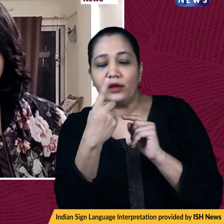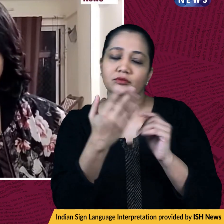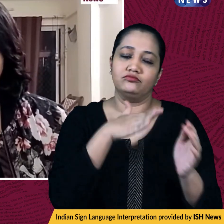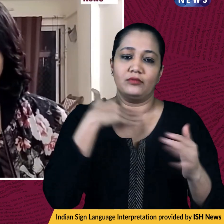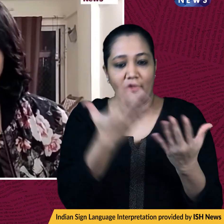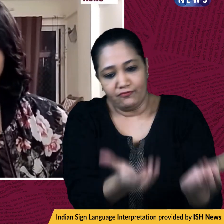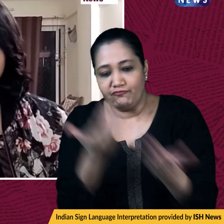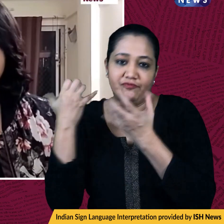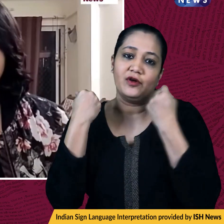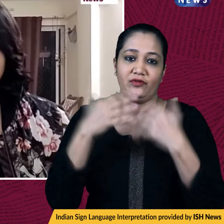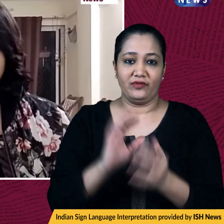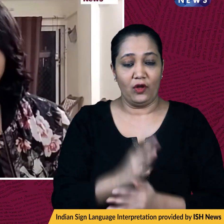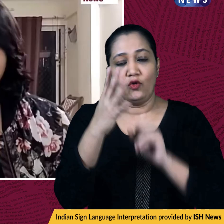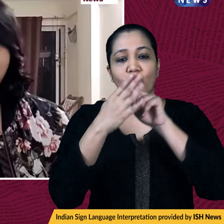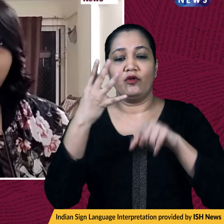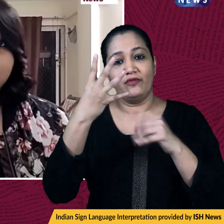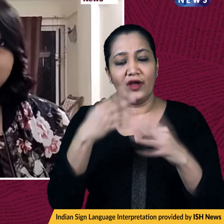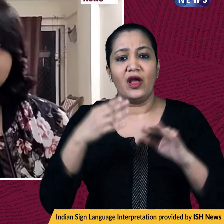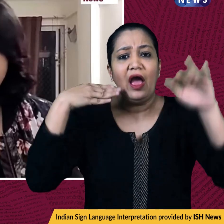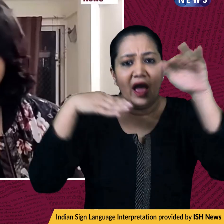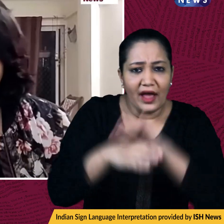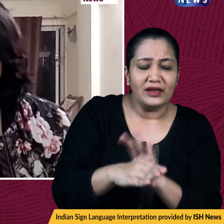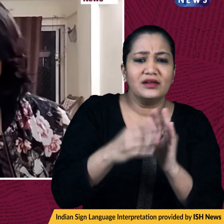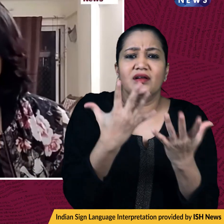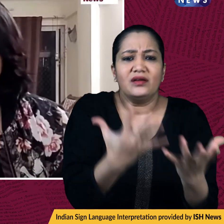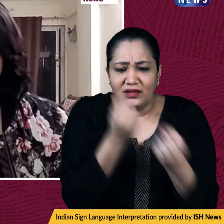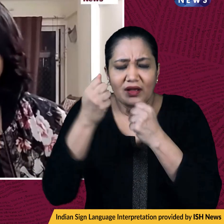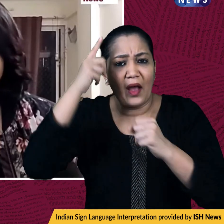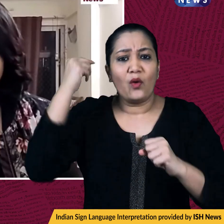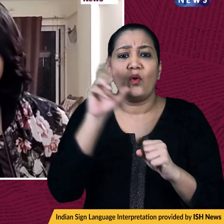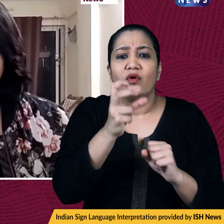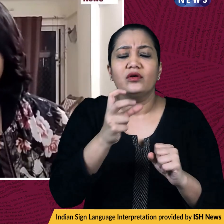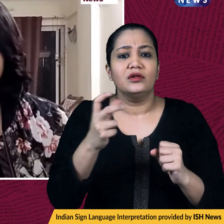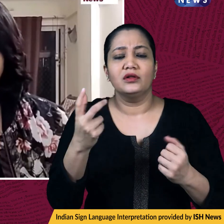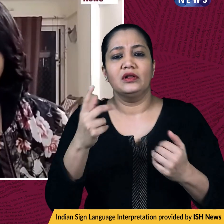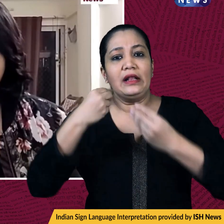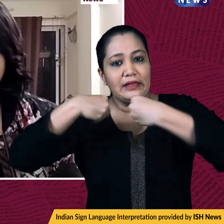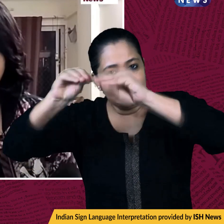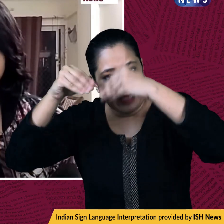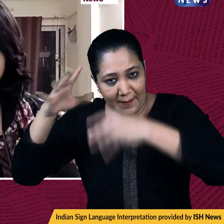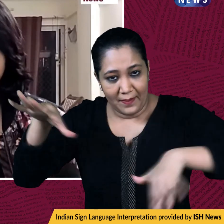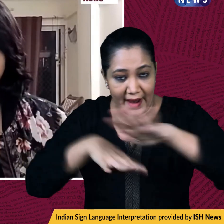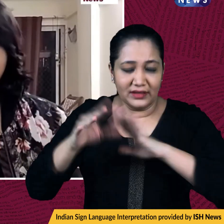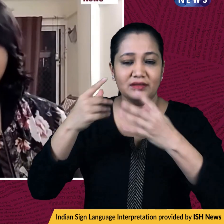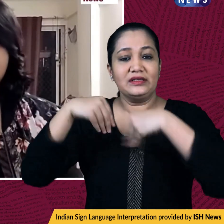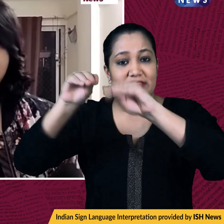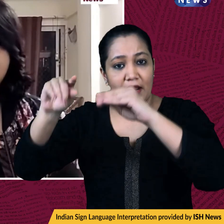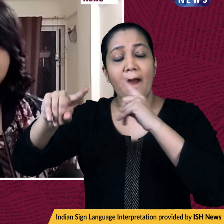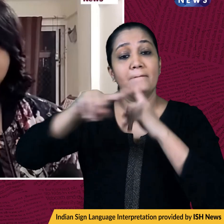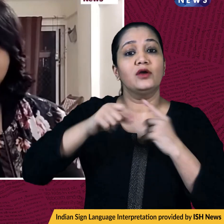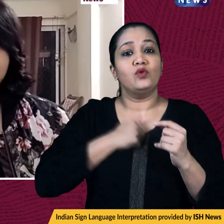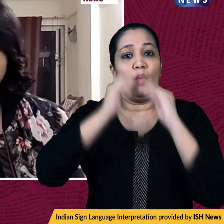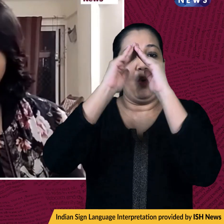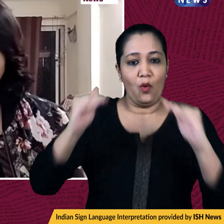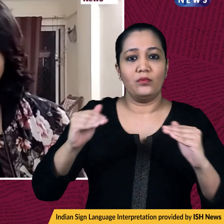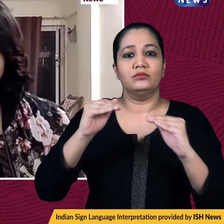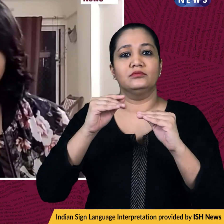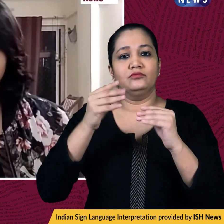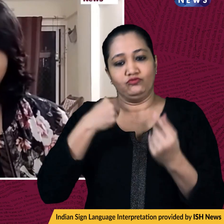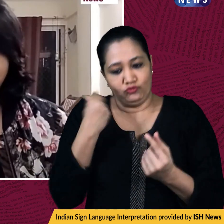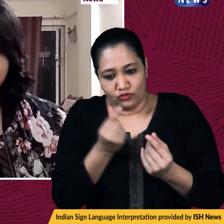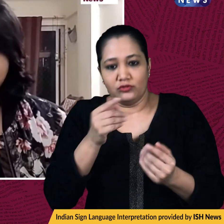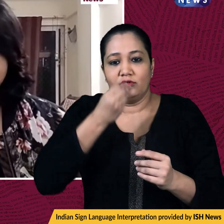the CCTV footage of the incident has not been provided yet. DCW chief met the victim who has expressed fear for her